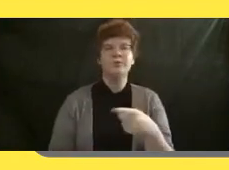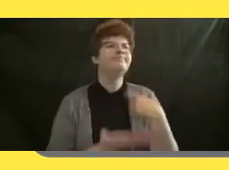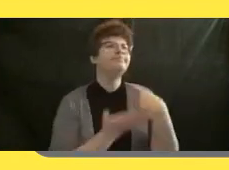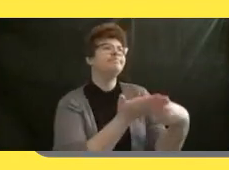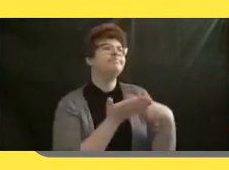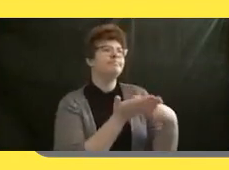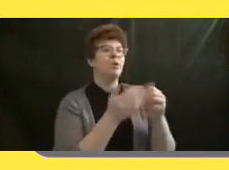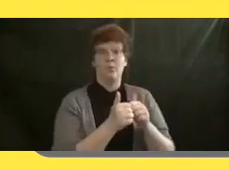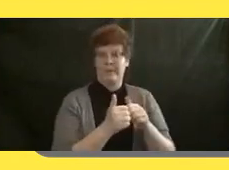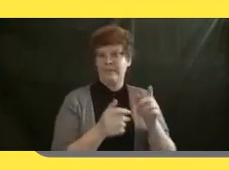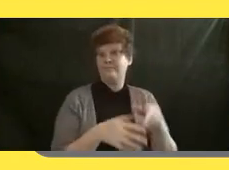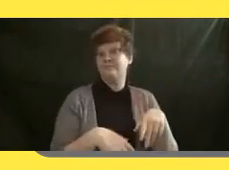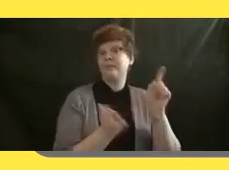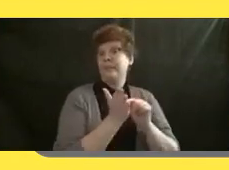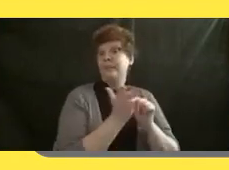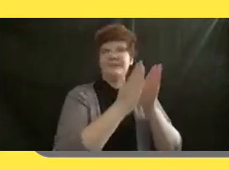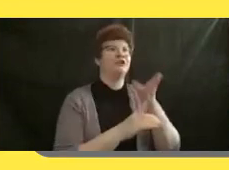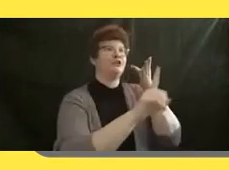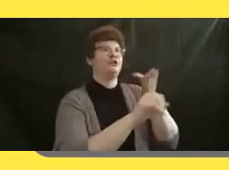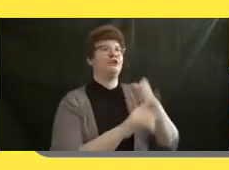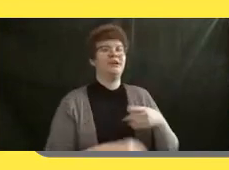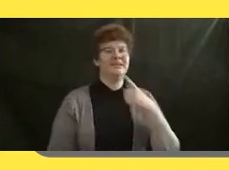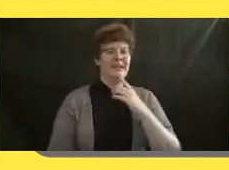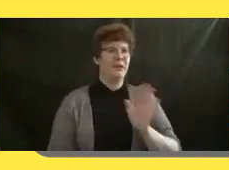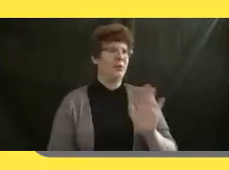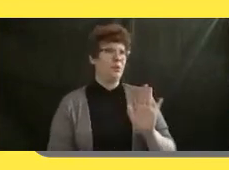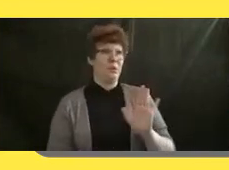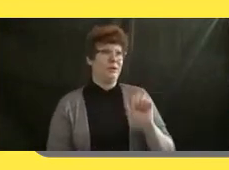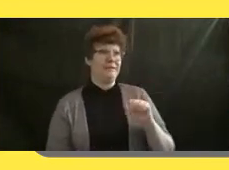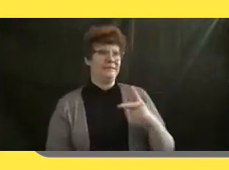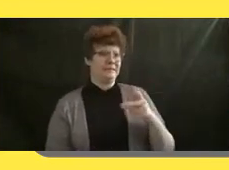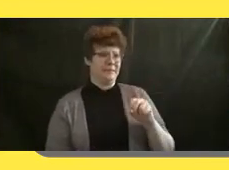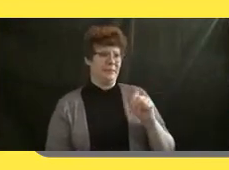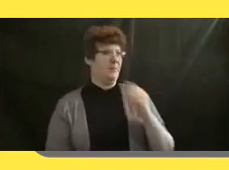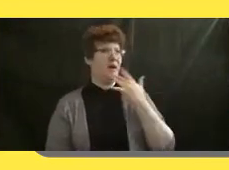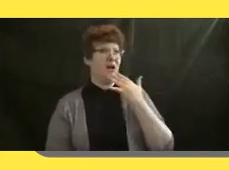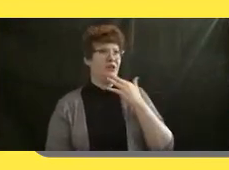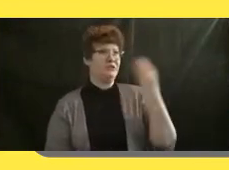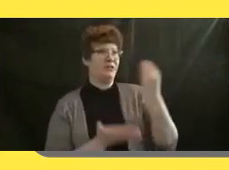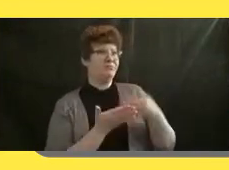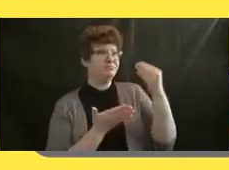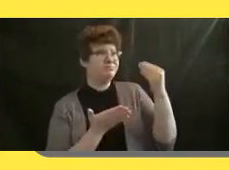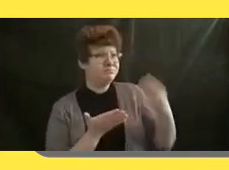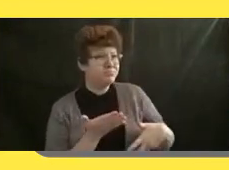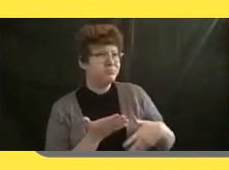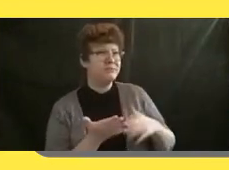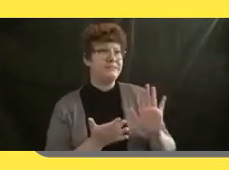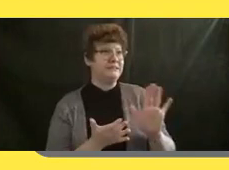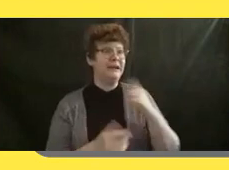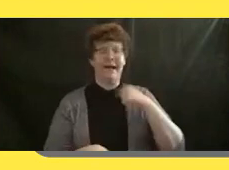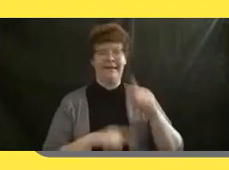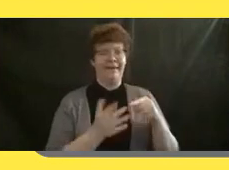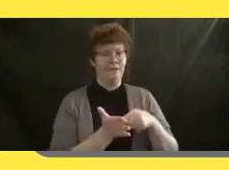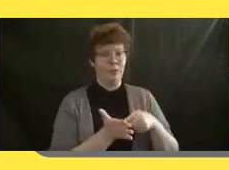and you decide, I just can't afford the spot colors, but you use the Pantone colors, the